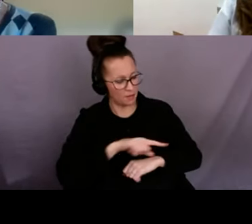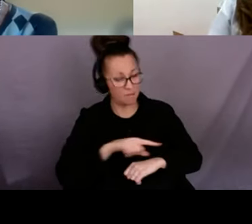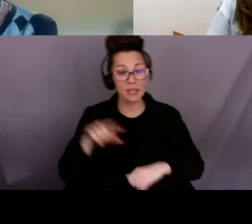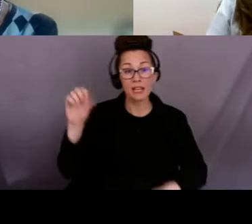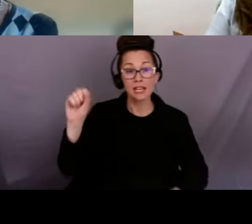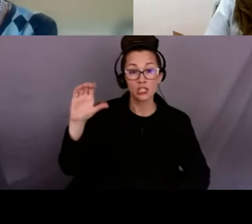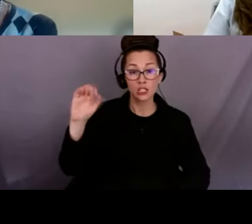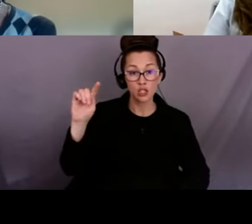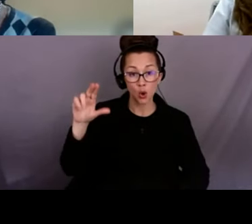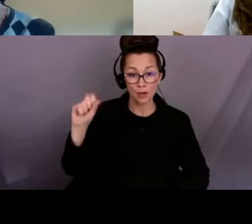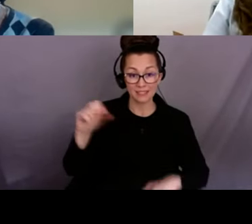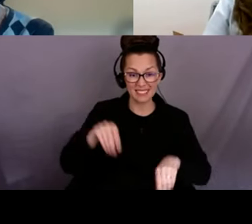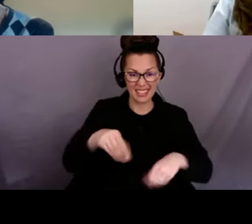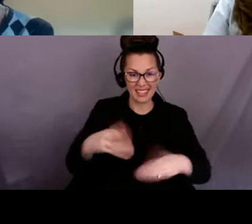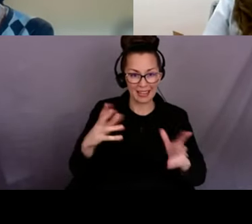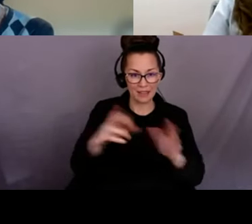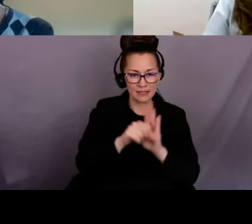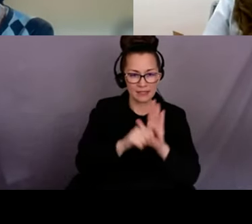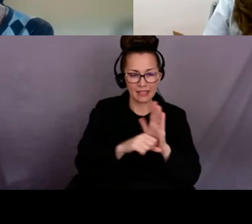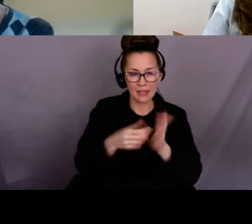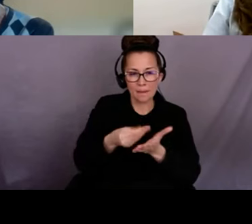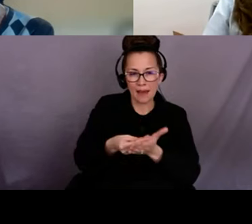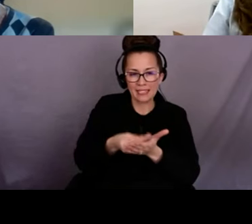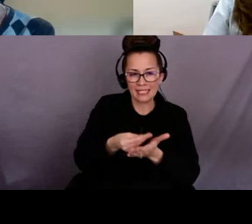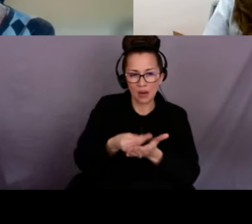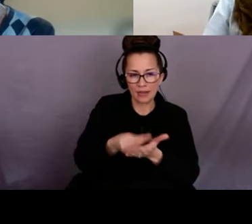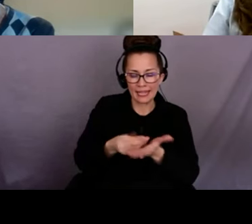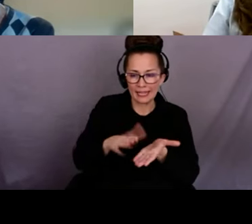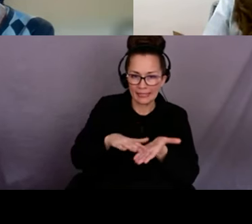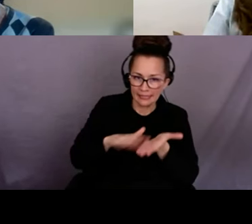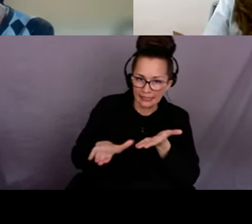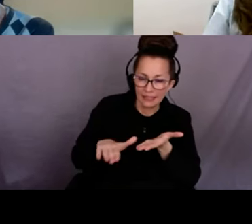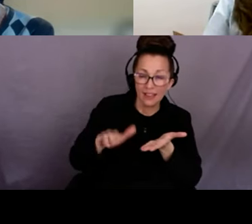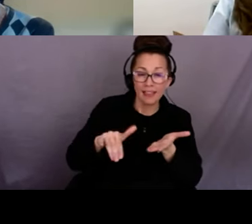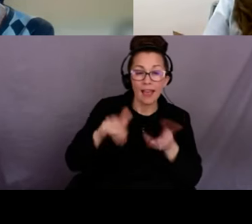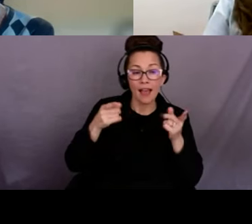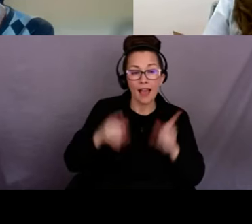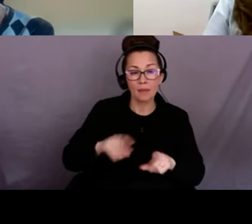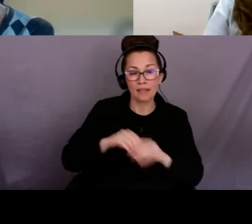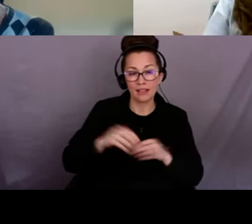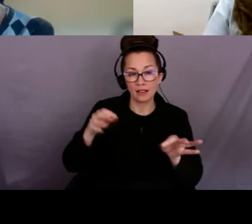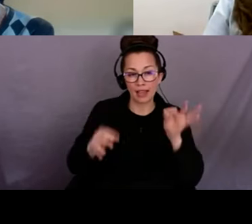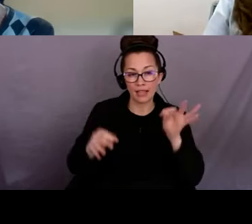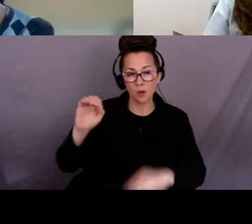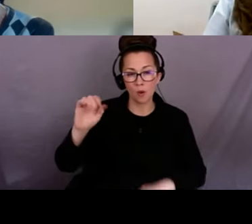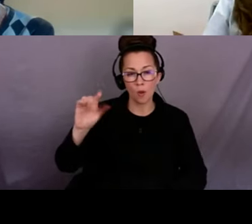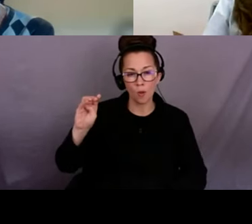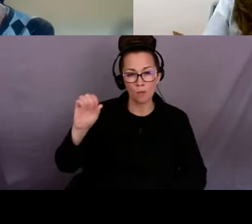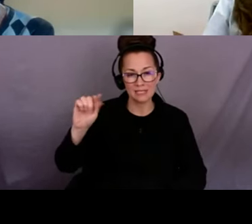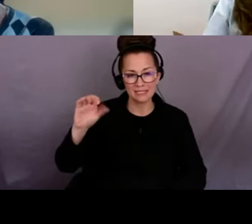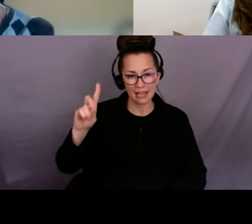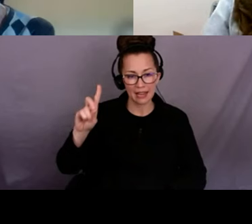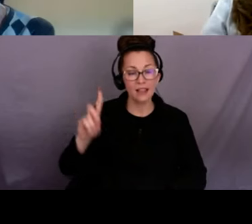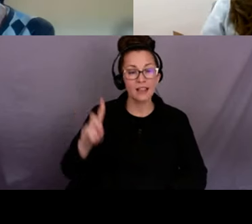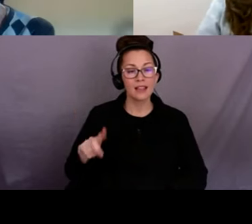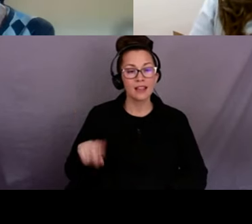gave states a monetary out in Olmstead. That monetary out, again, another aspect of the Willowbrook